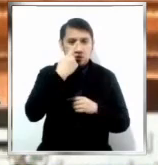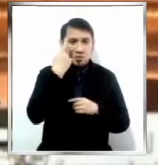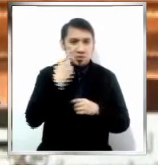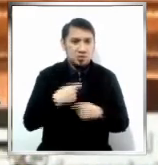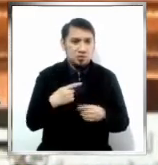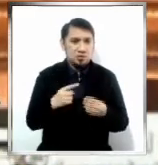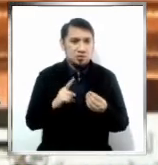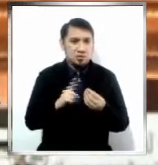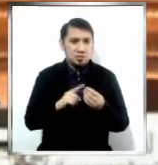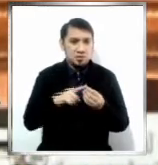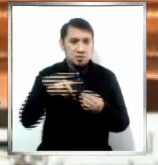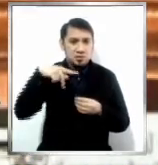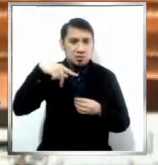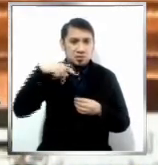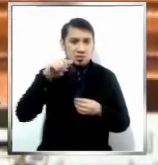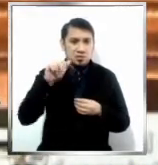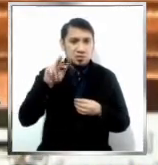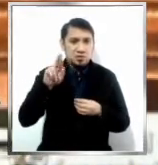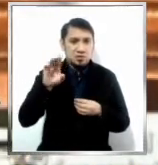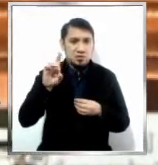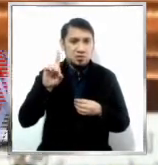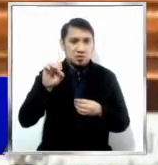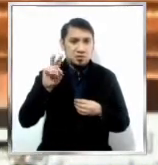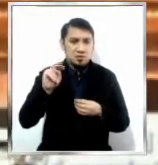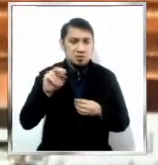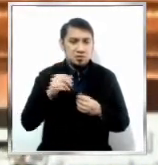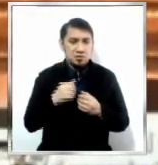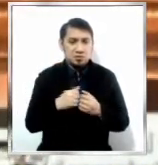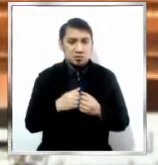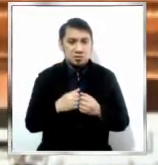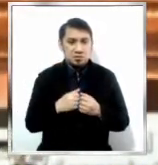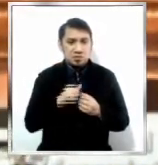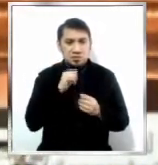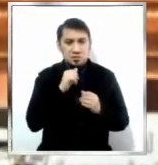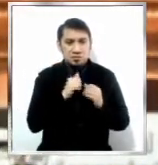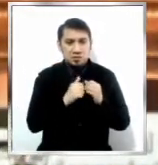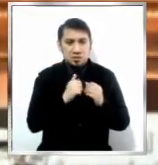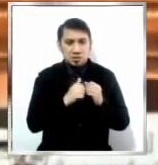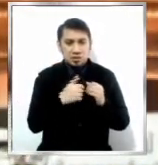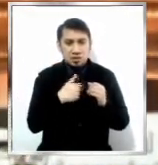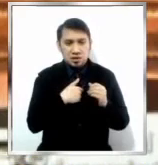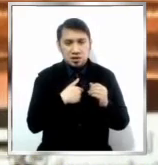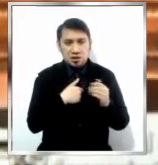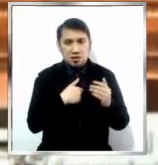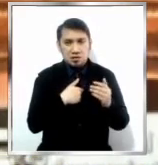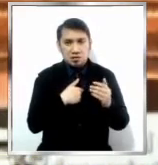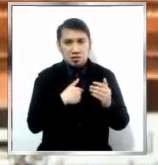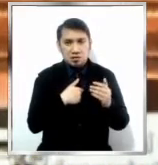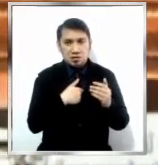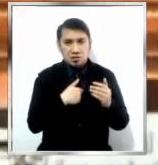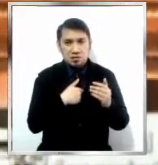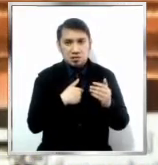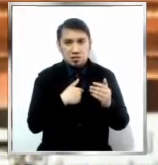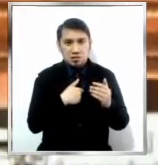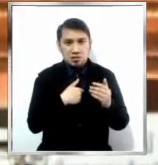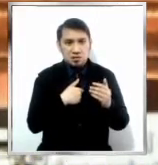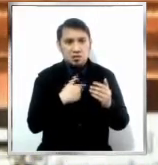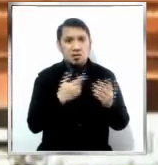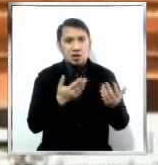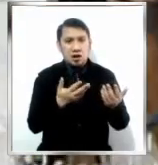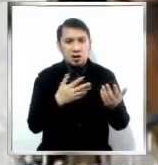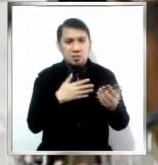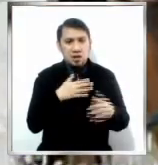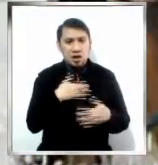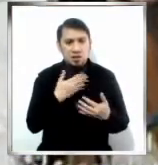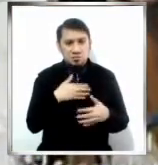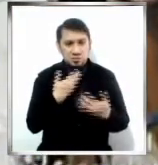it's not because of that I pardon Pemberton. Kaligaya ko na lang magpakulong ng mga buang mga gago.